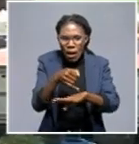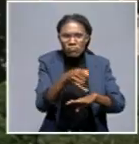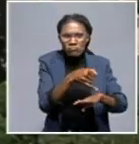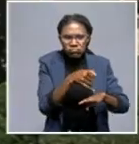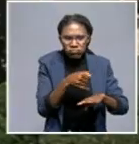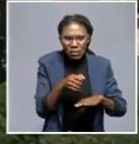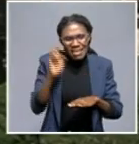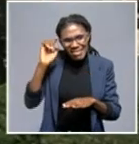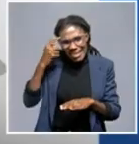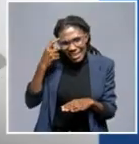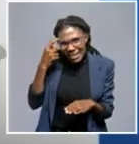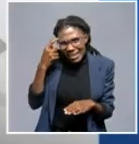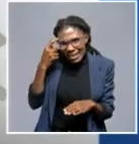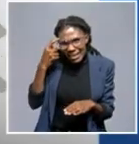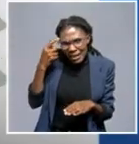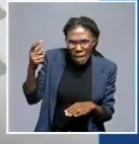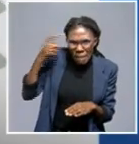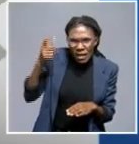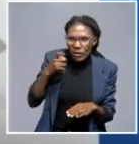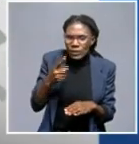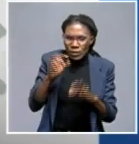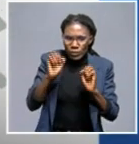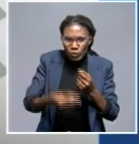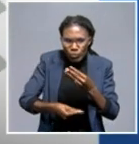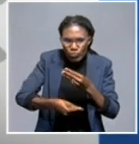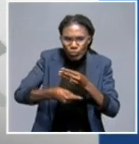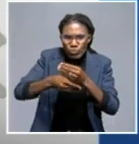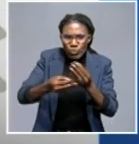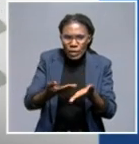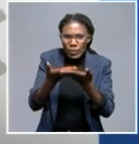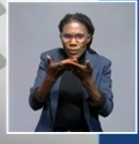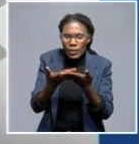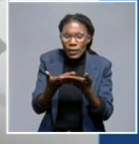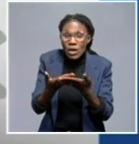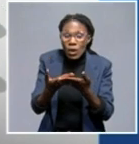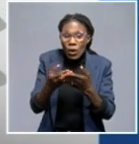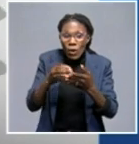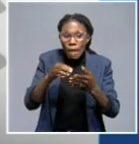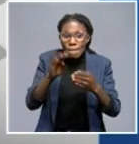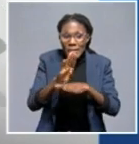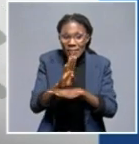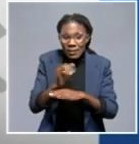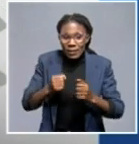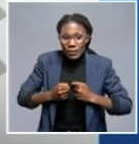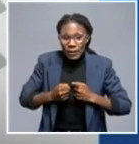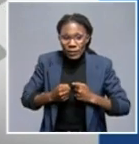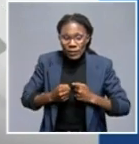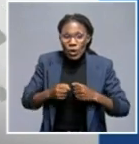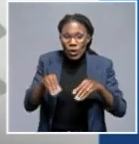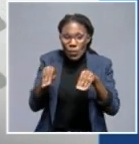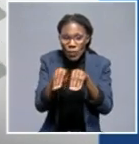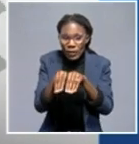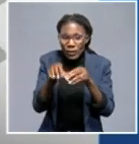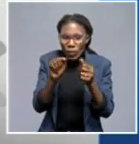can assist our SMEs. And these areas include leather and leather products,